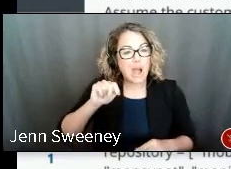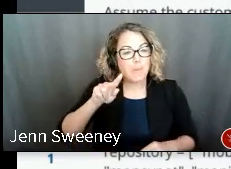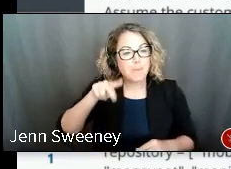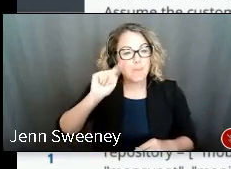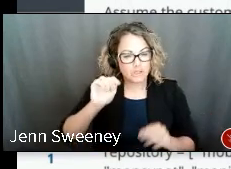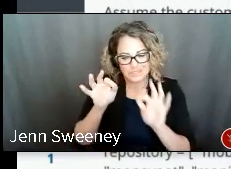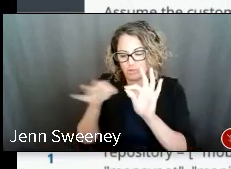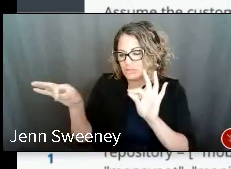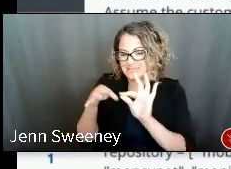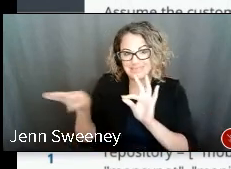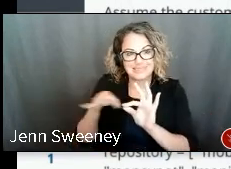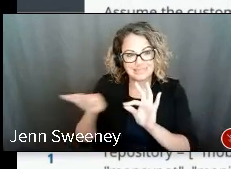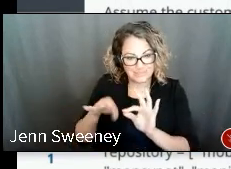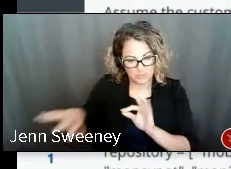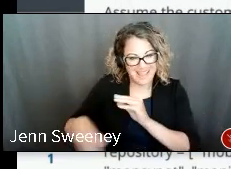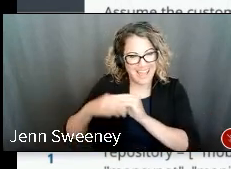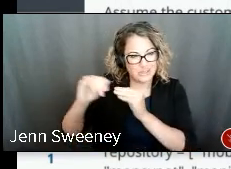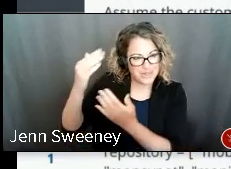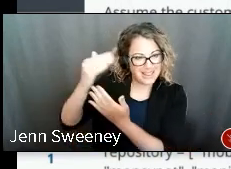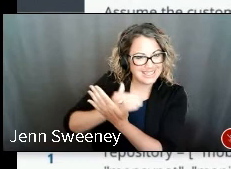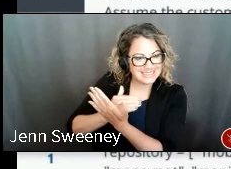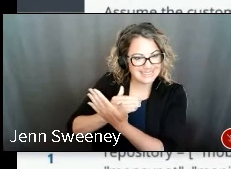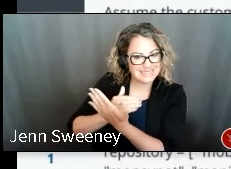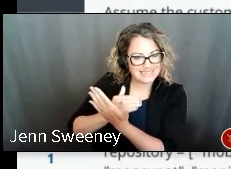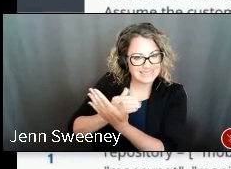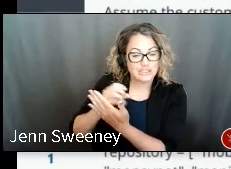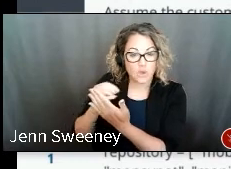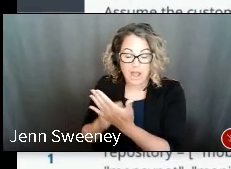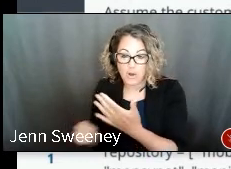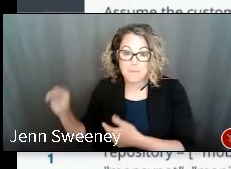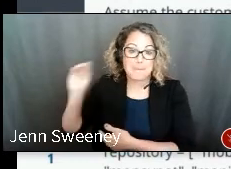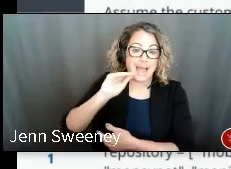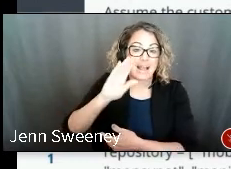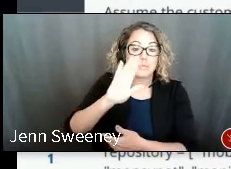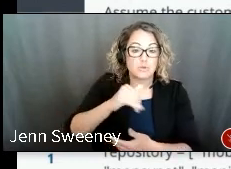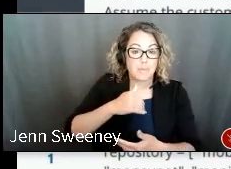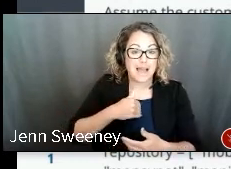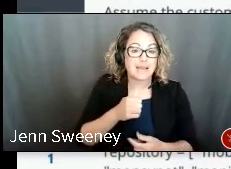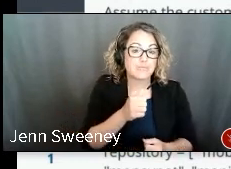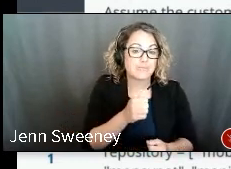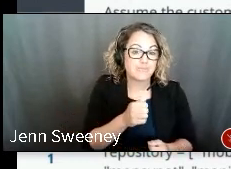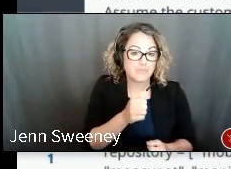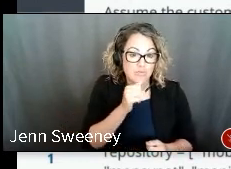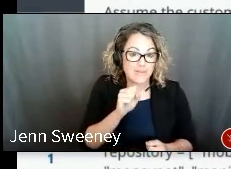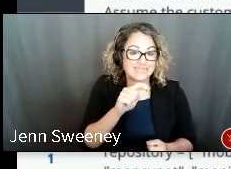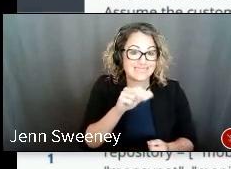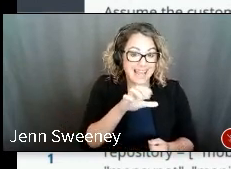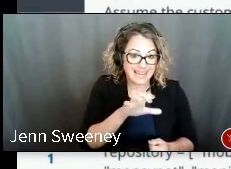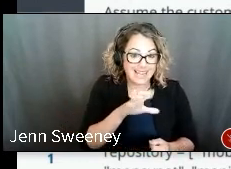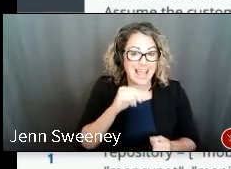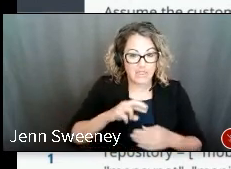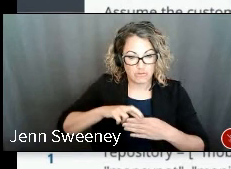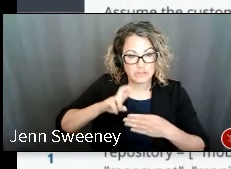strings that I added to the list. So I'll go back to my private find query results list. So instead of return the whole